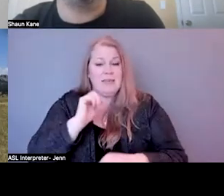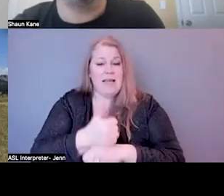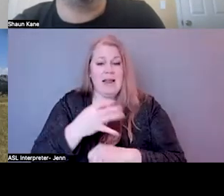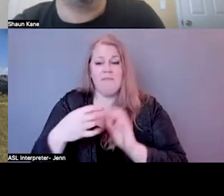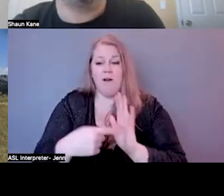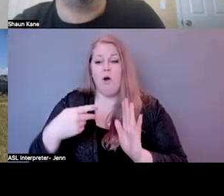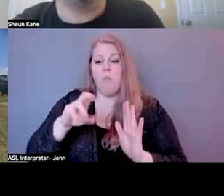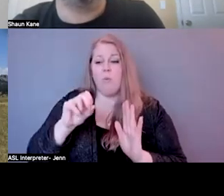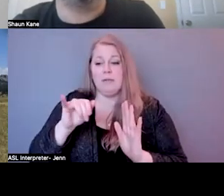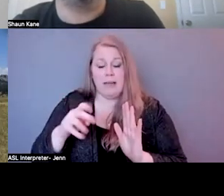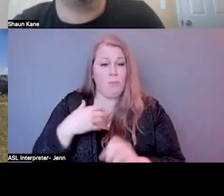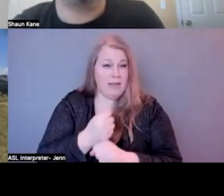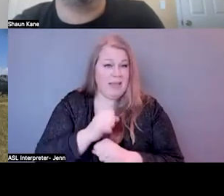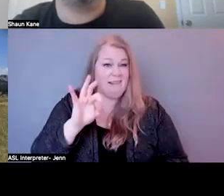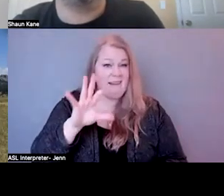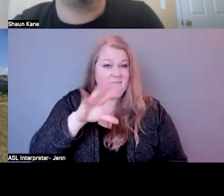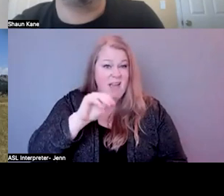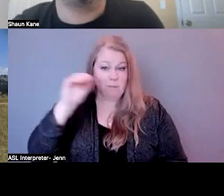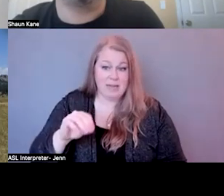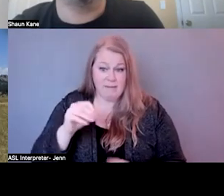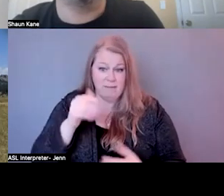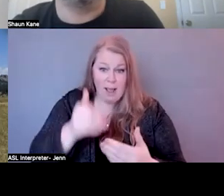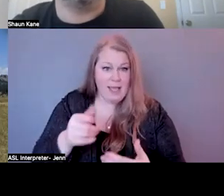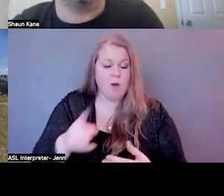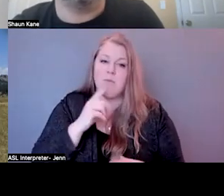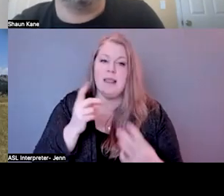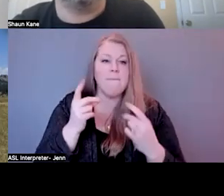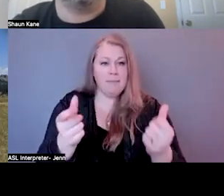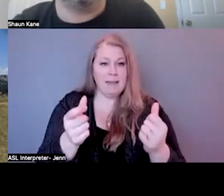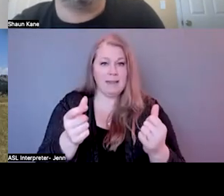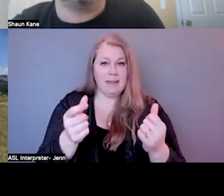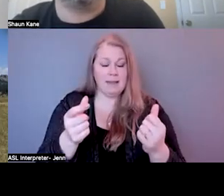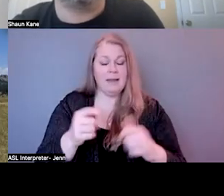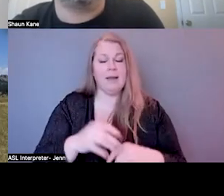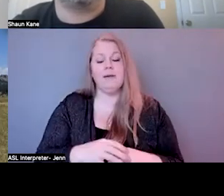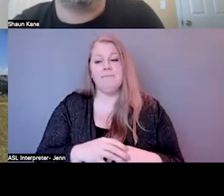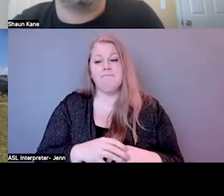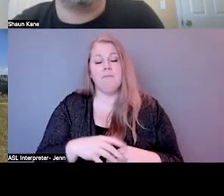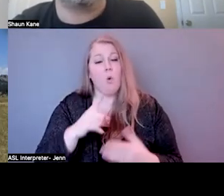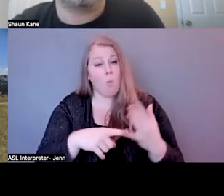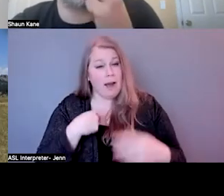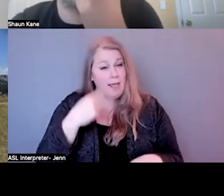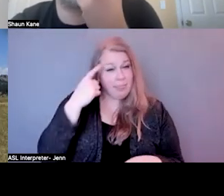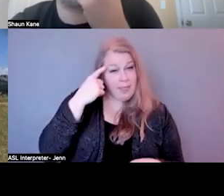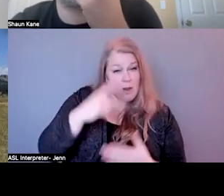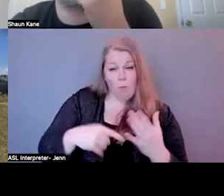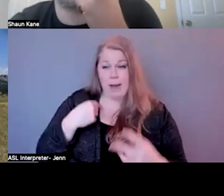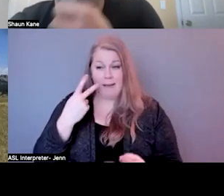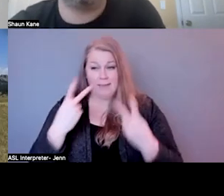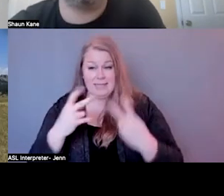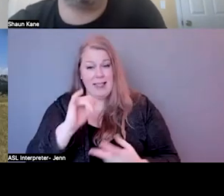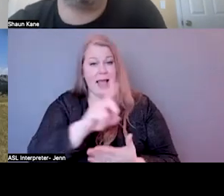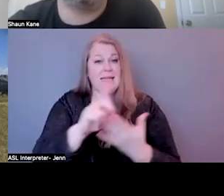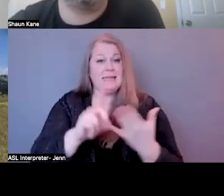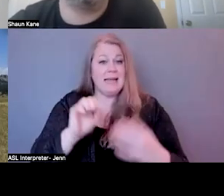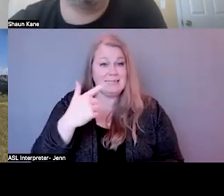get 95% of the way there almost immediately. And yet I think, and what I've seen is that design stage that we